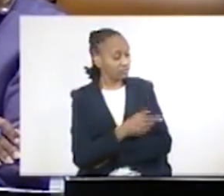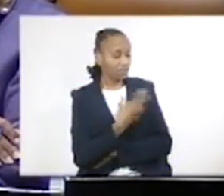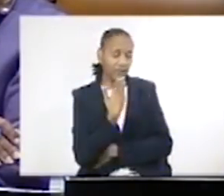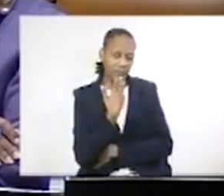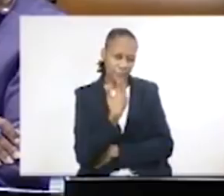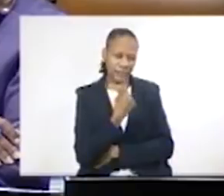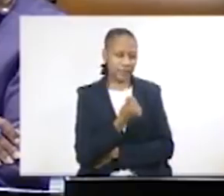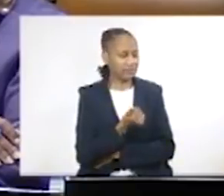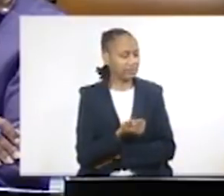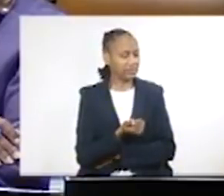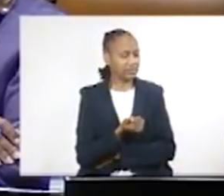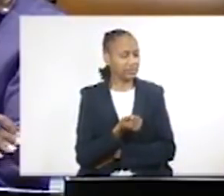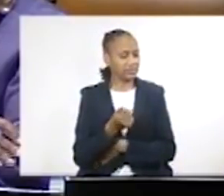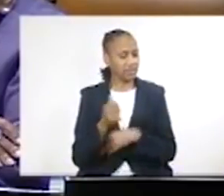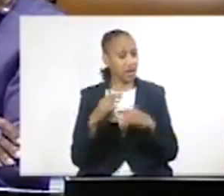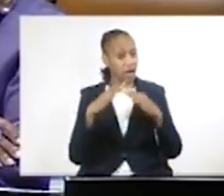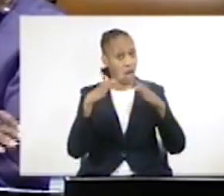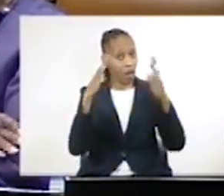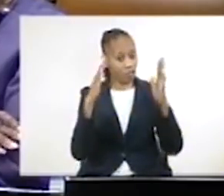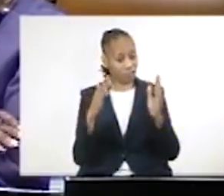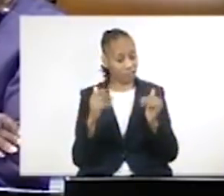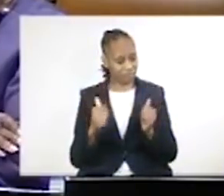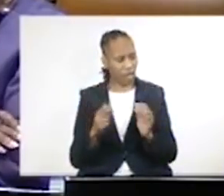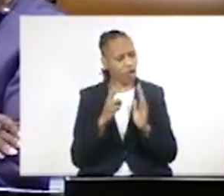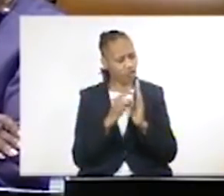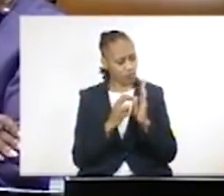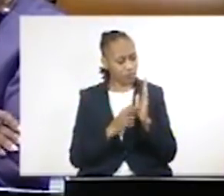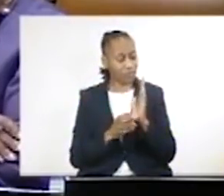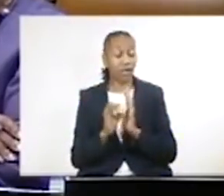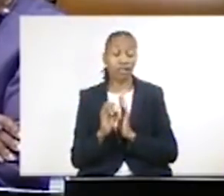Honorable Malema. I'm all yours, Chair.